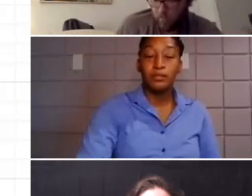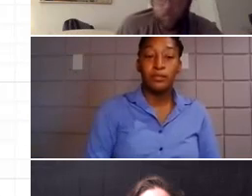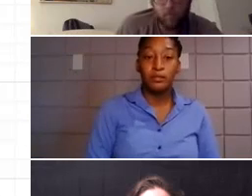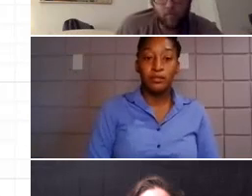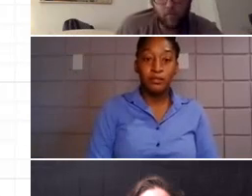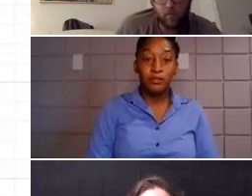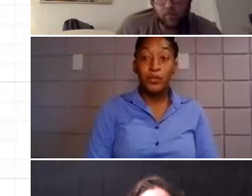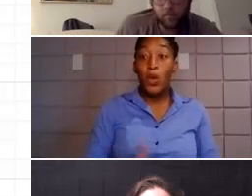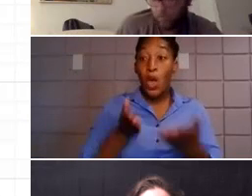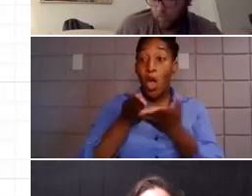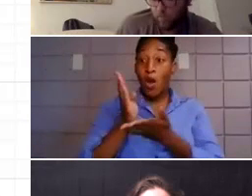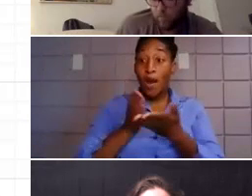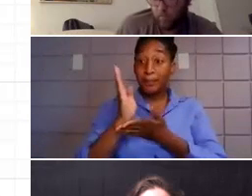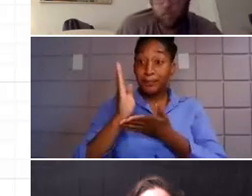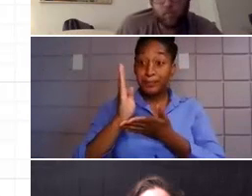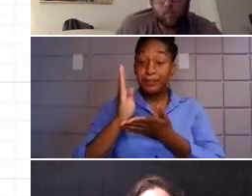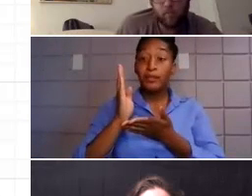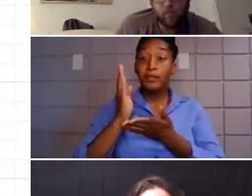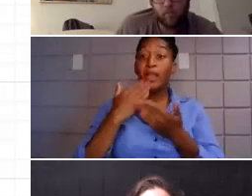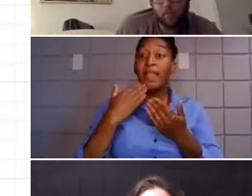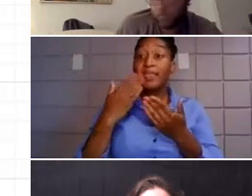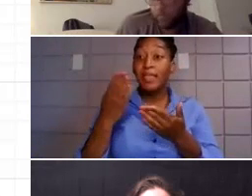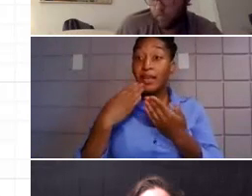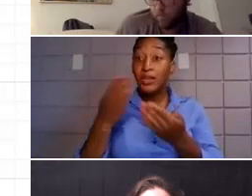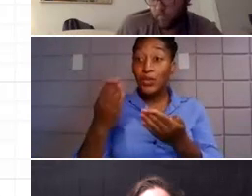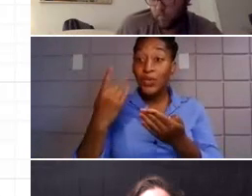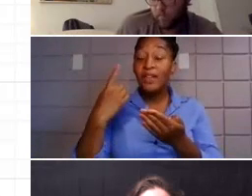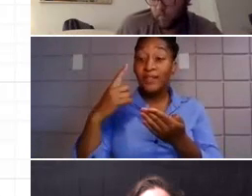All right. So thanks for indulging me on that.